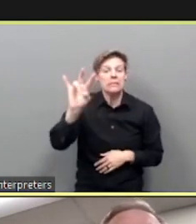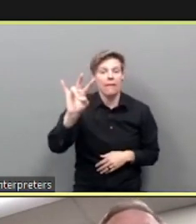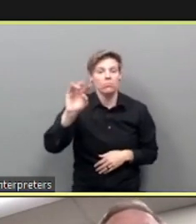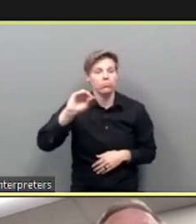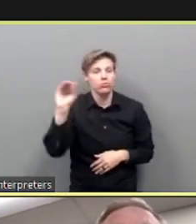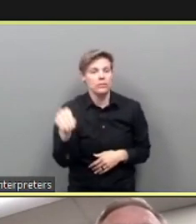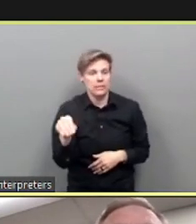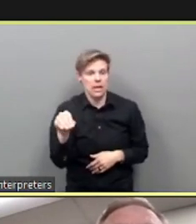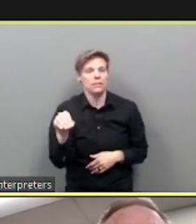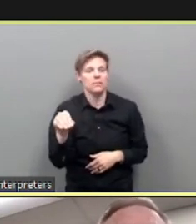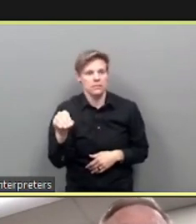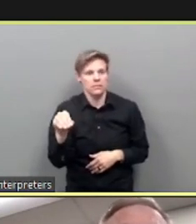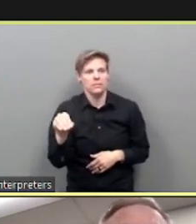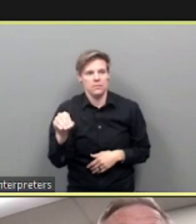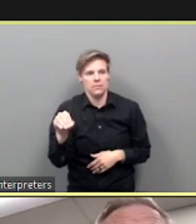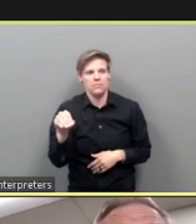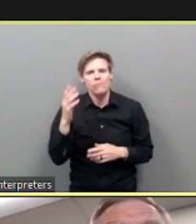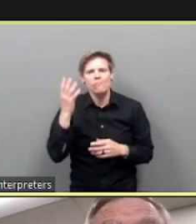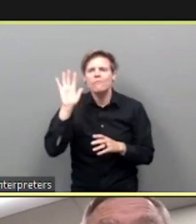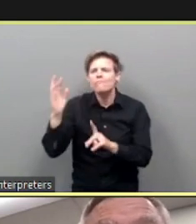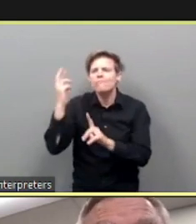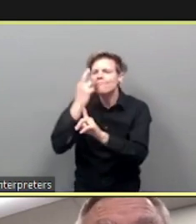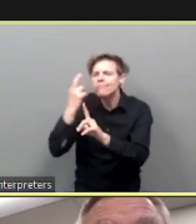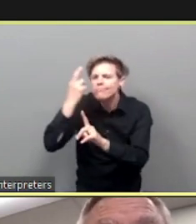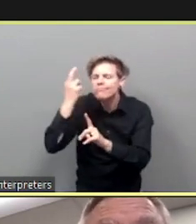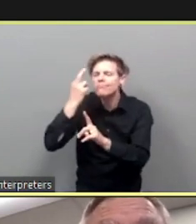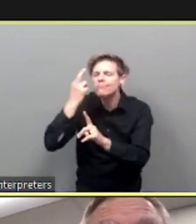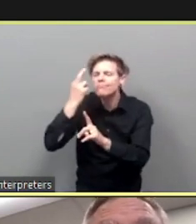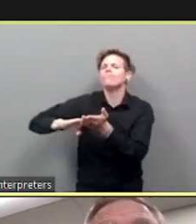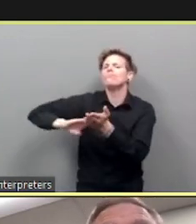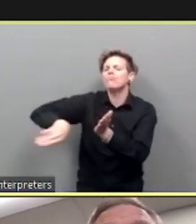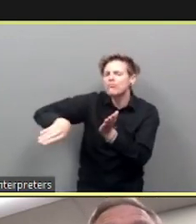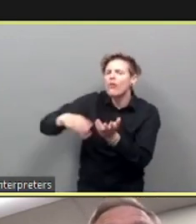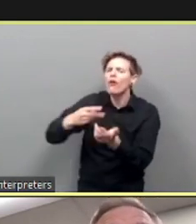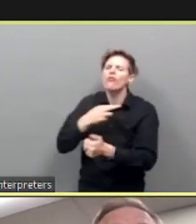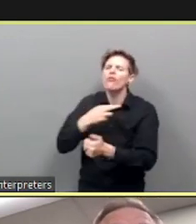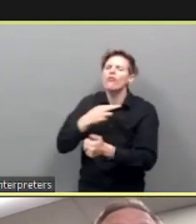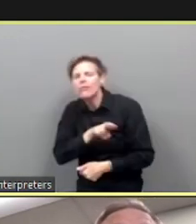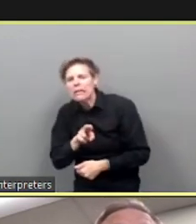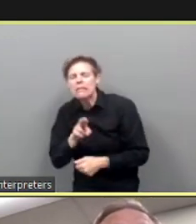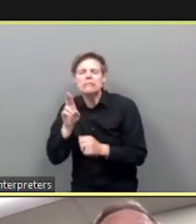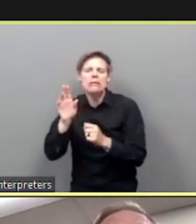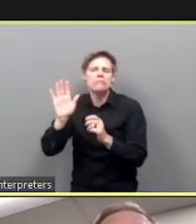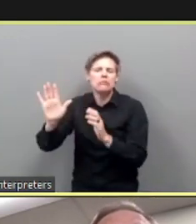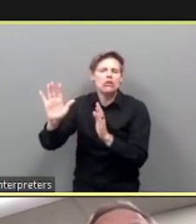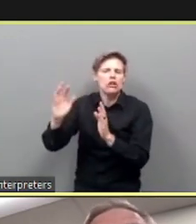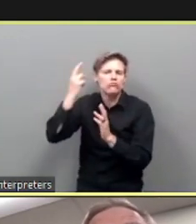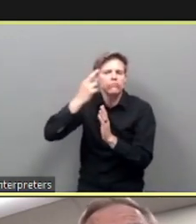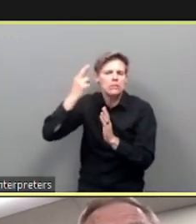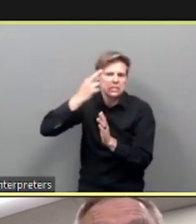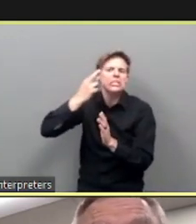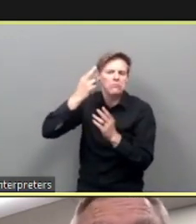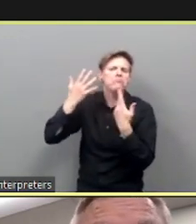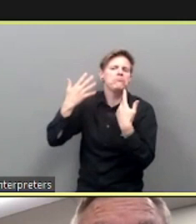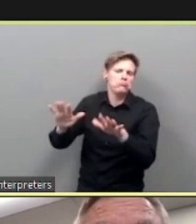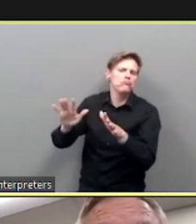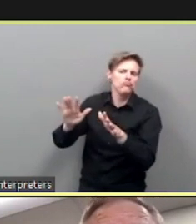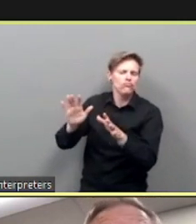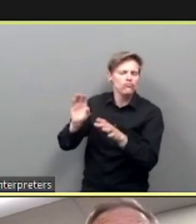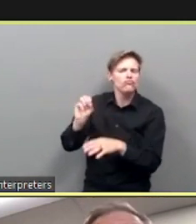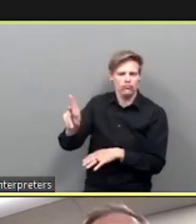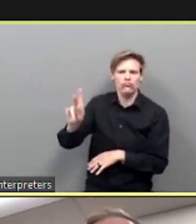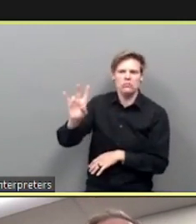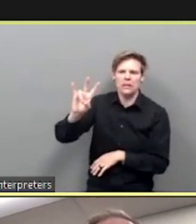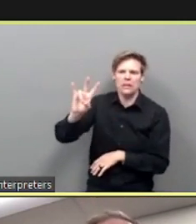religious or medical reasons, as allowed by the public health order, have claimed that exemption. That exemption has been approved by